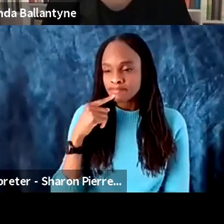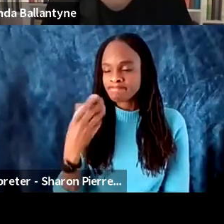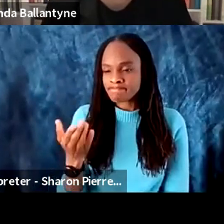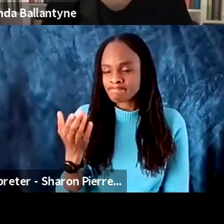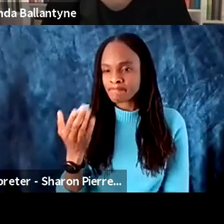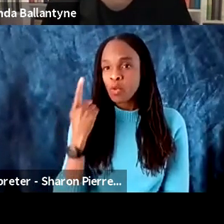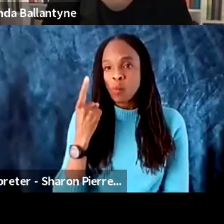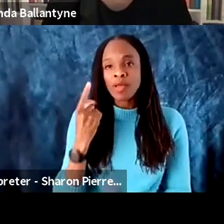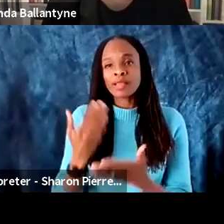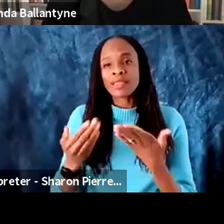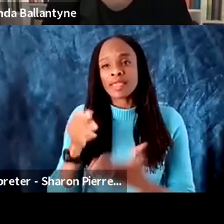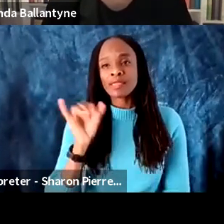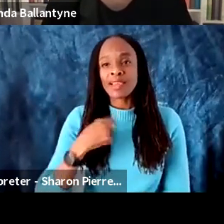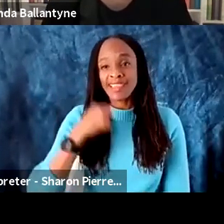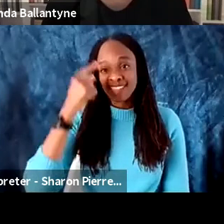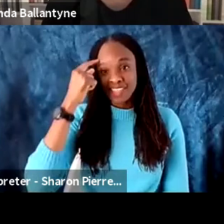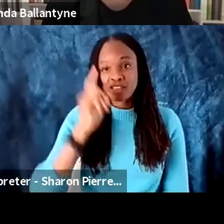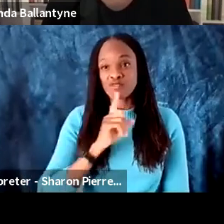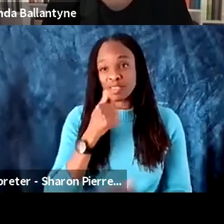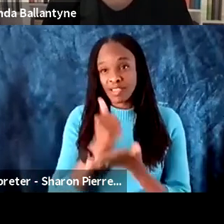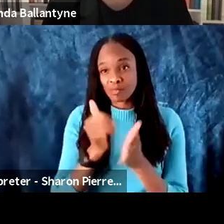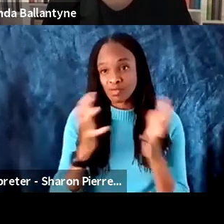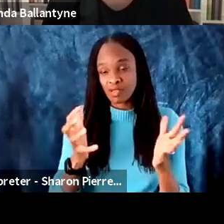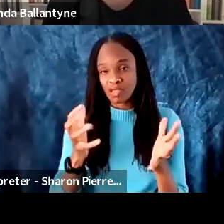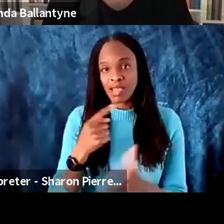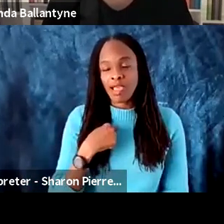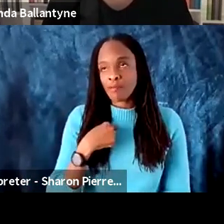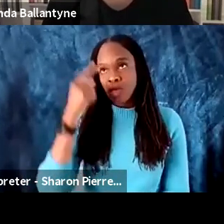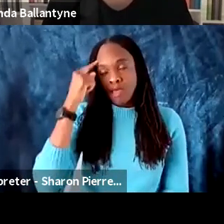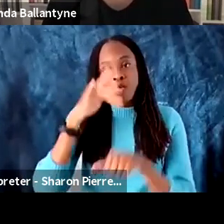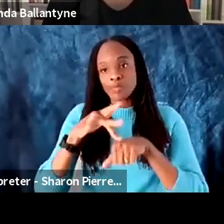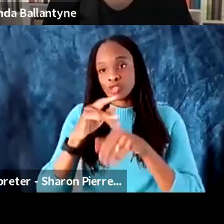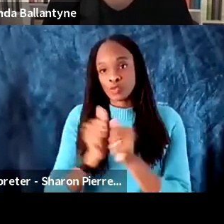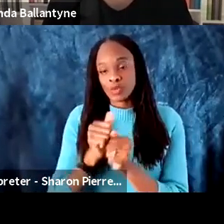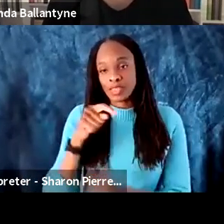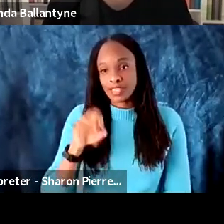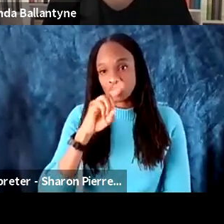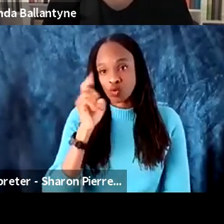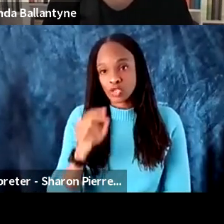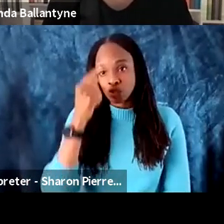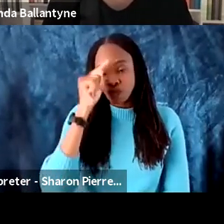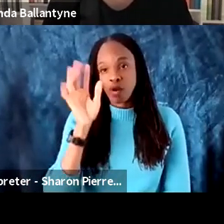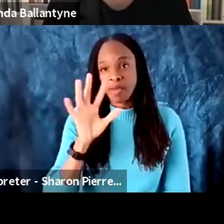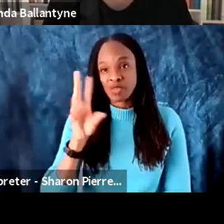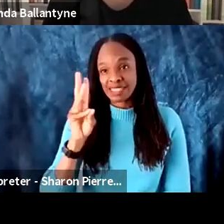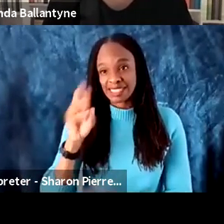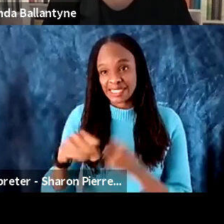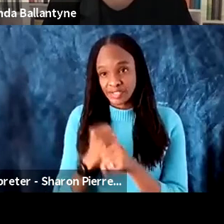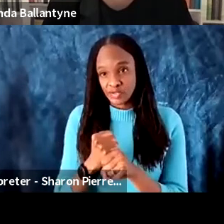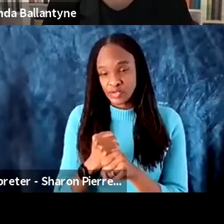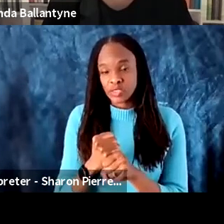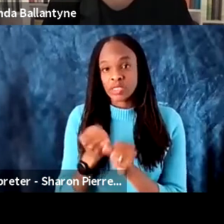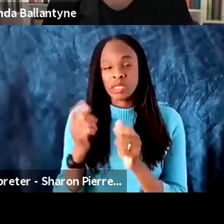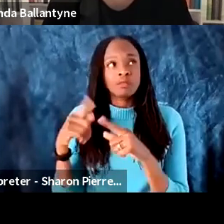One thing that I think is really hopeful. I have been obsessed with this question for about 6 years. And there has